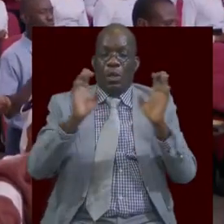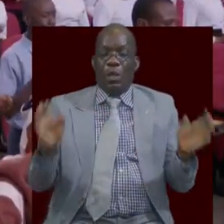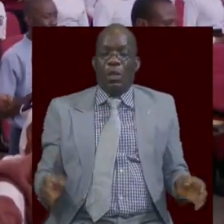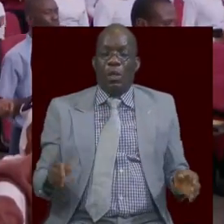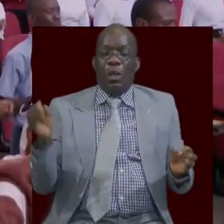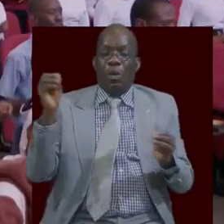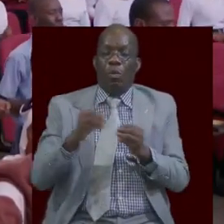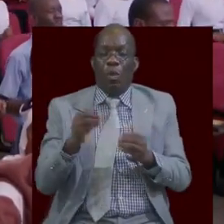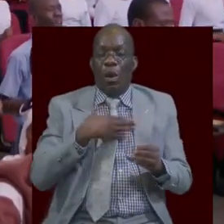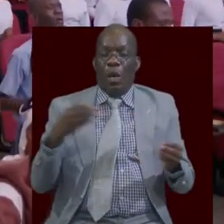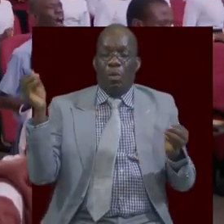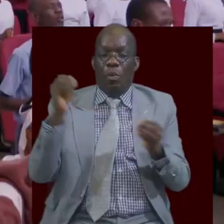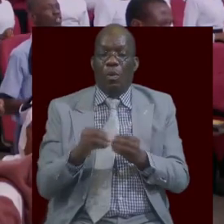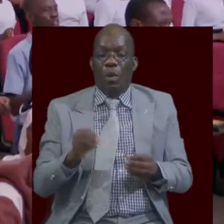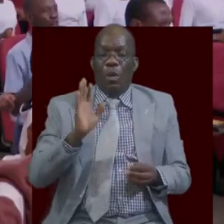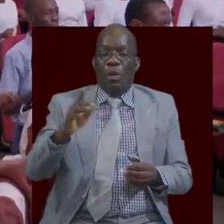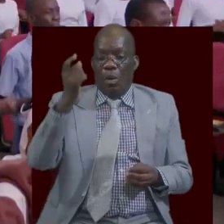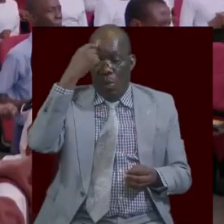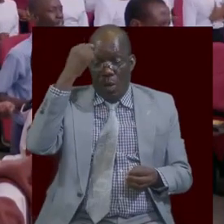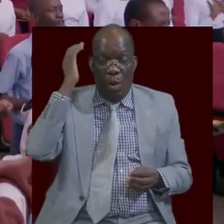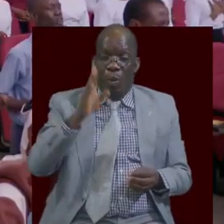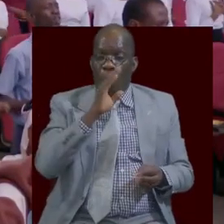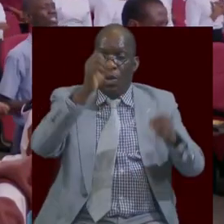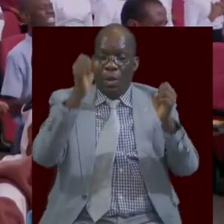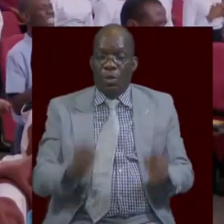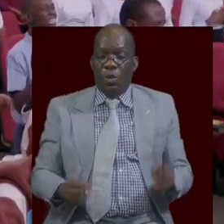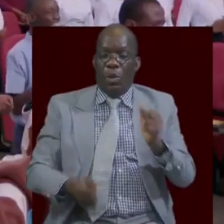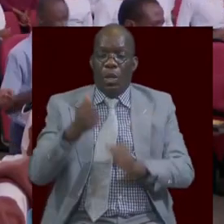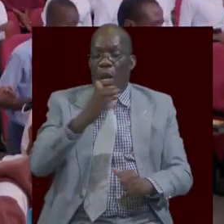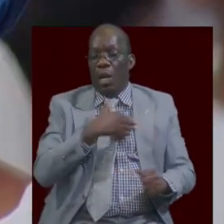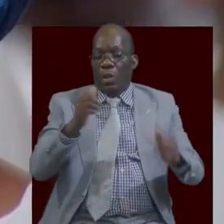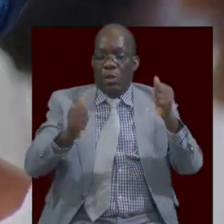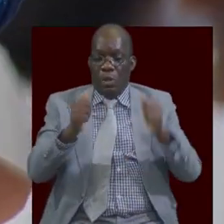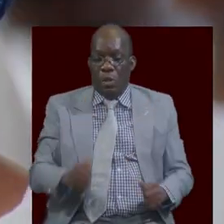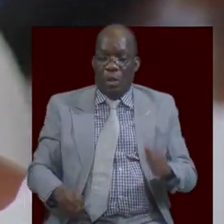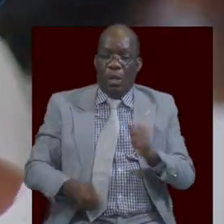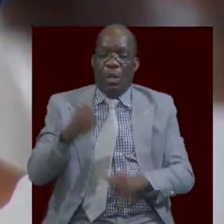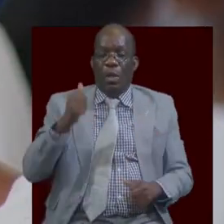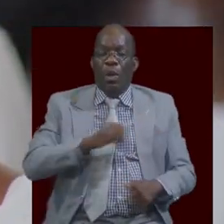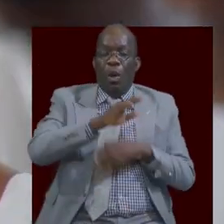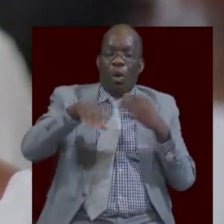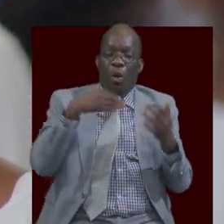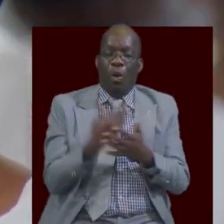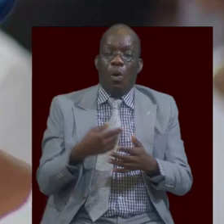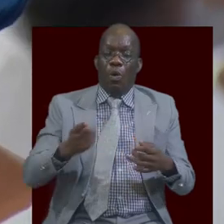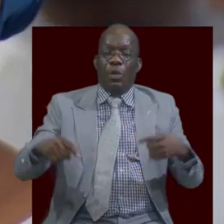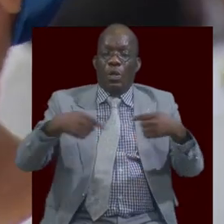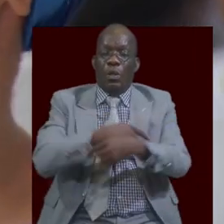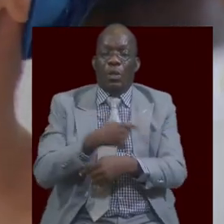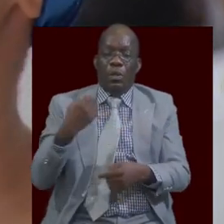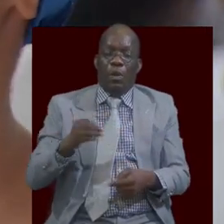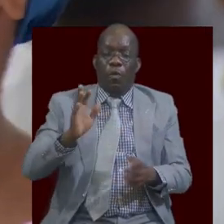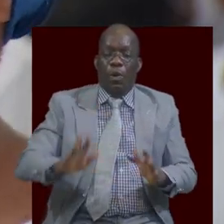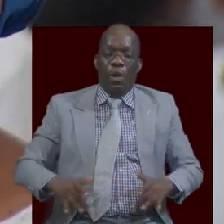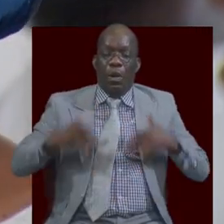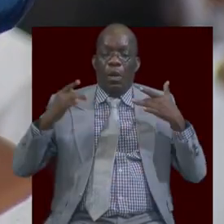stronger and stronger. Your body will be healthy and healthier all the days of your life. And you